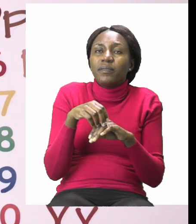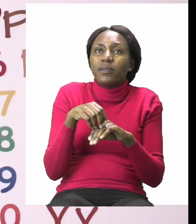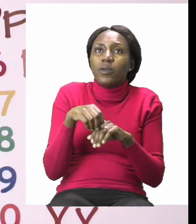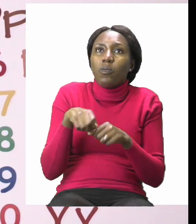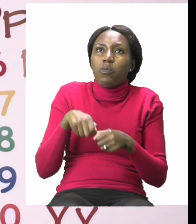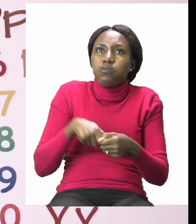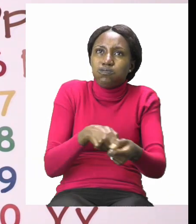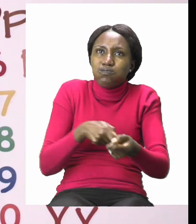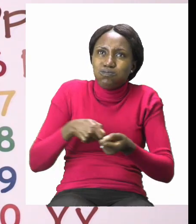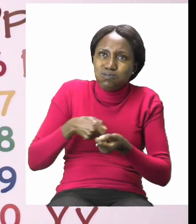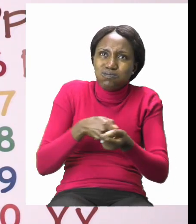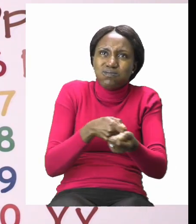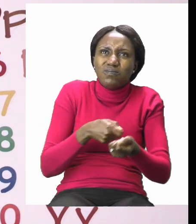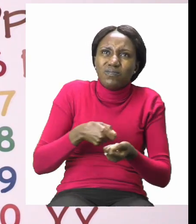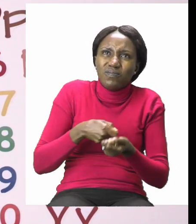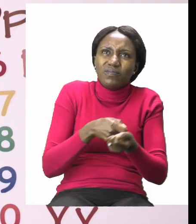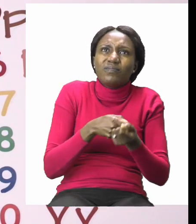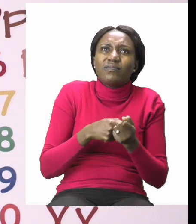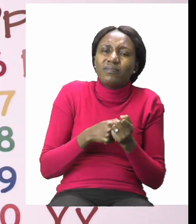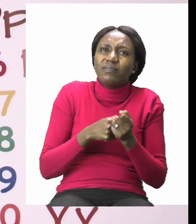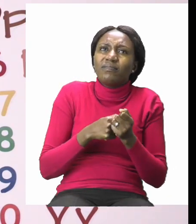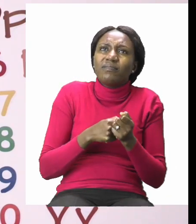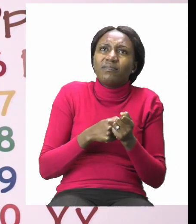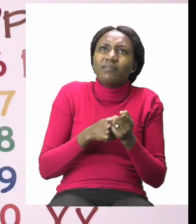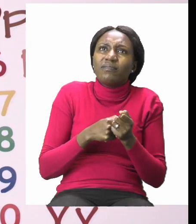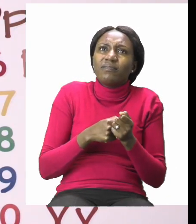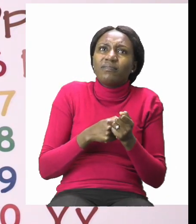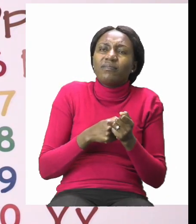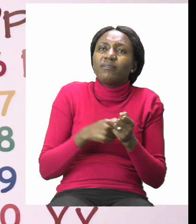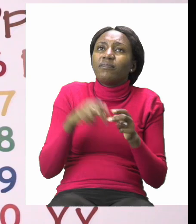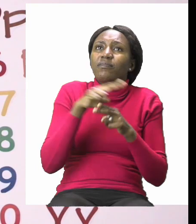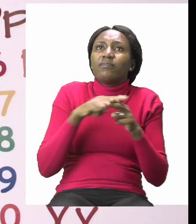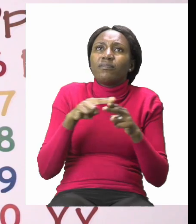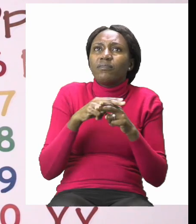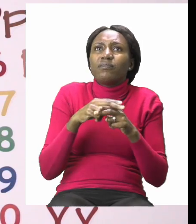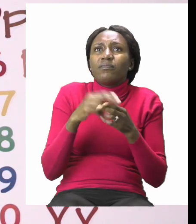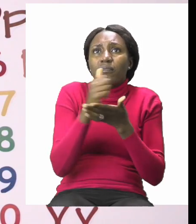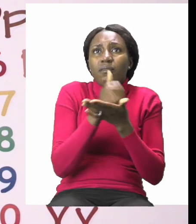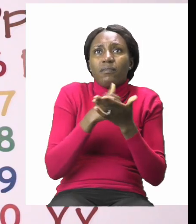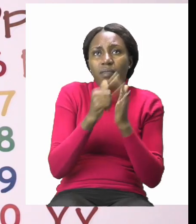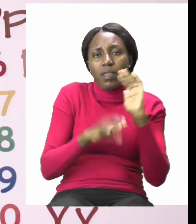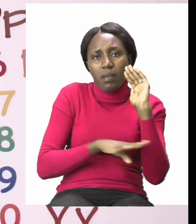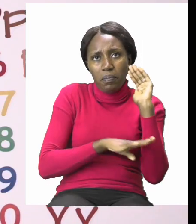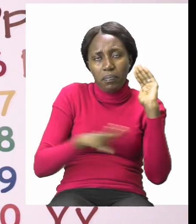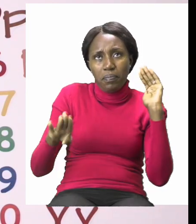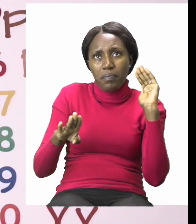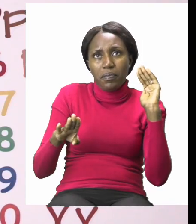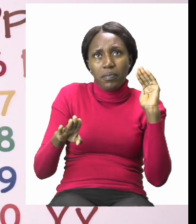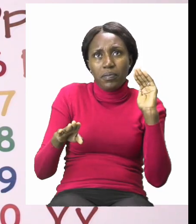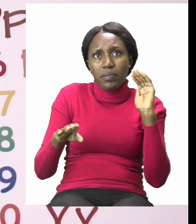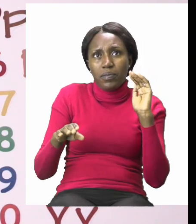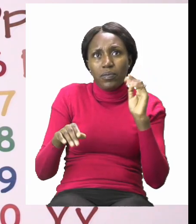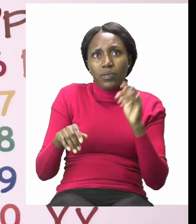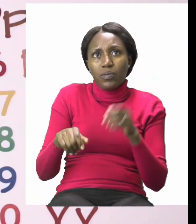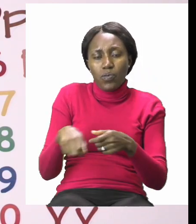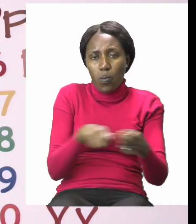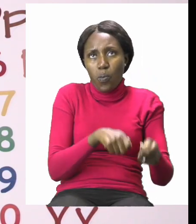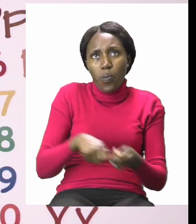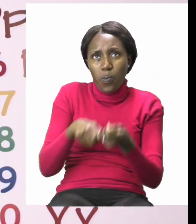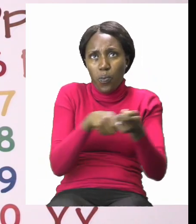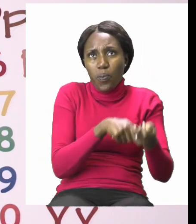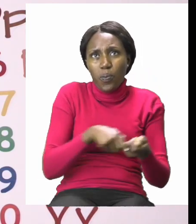a mop is used to clean the floor. Normally, when we use a mop, we have